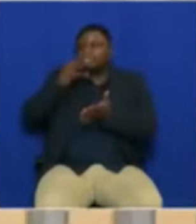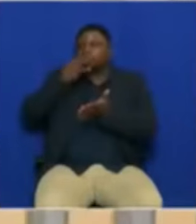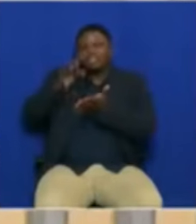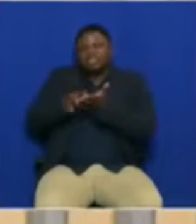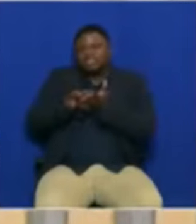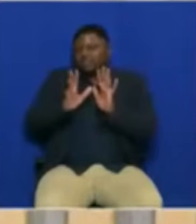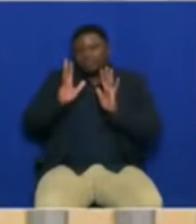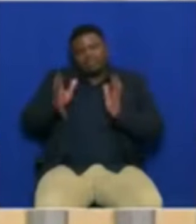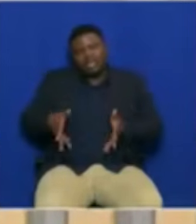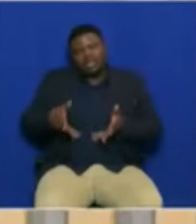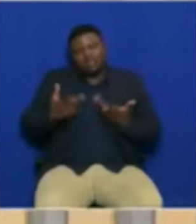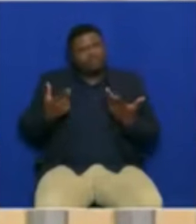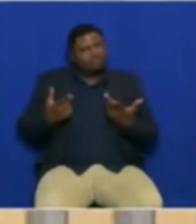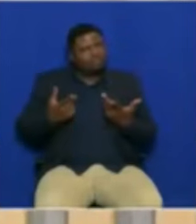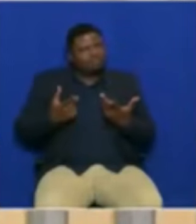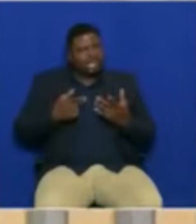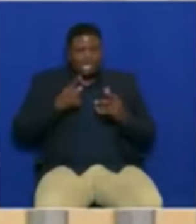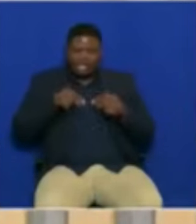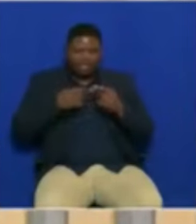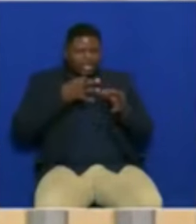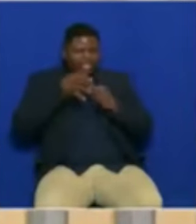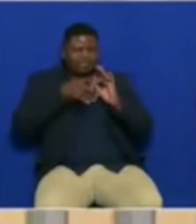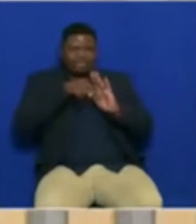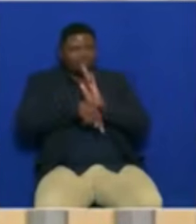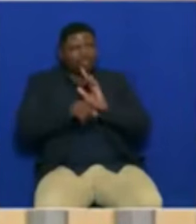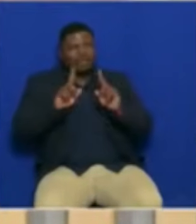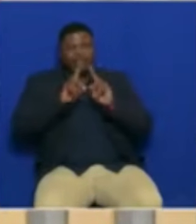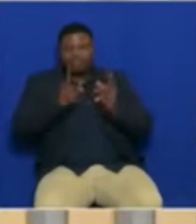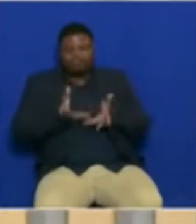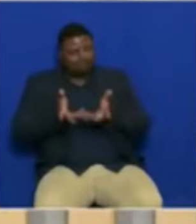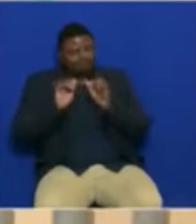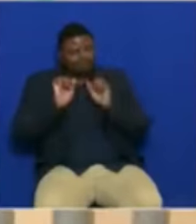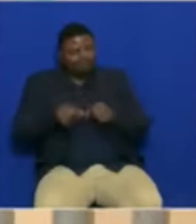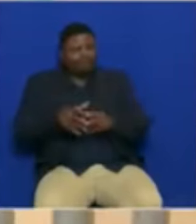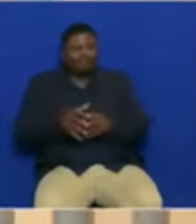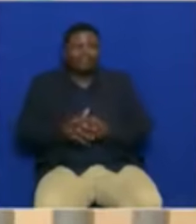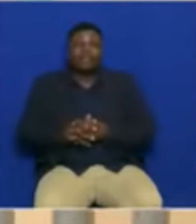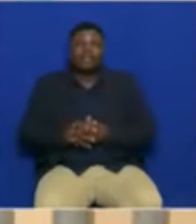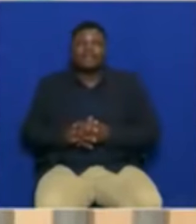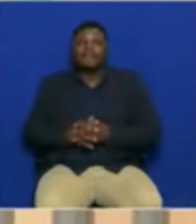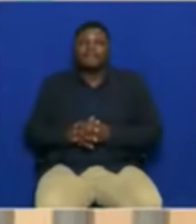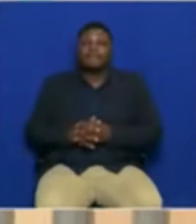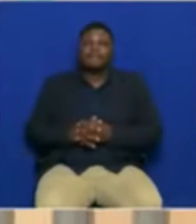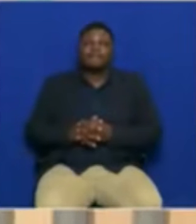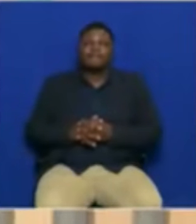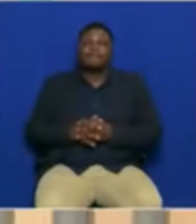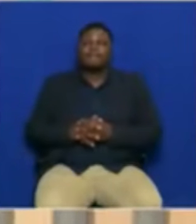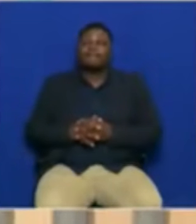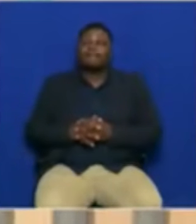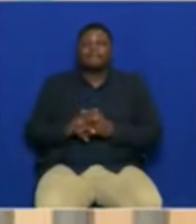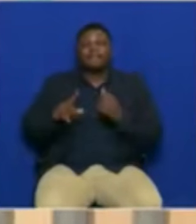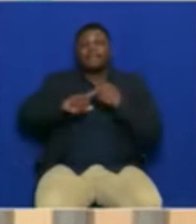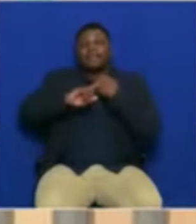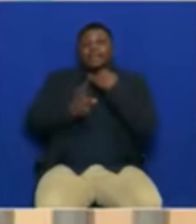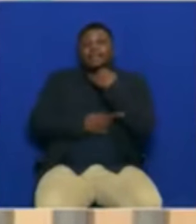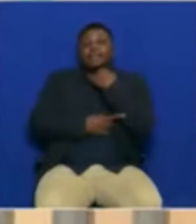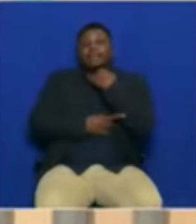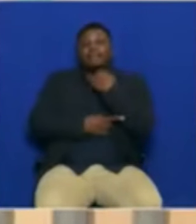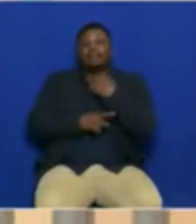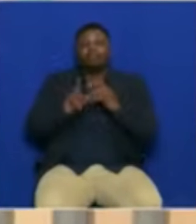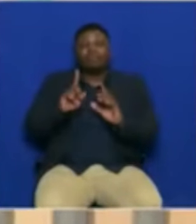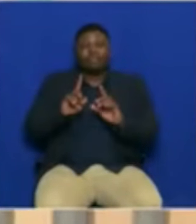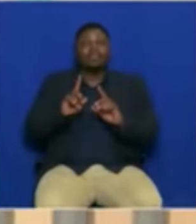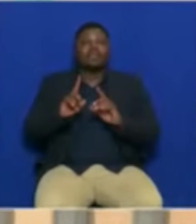Council. Thanks. Then lastly, I guess, to close on this topic. Can we do this just